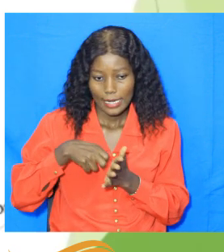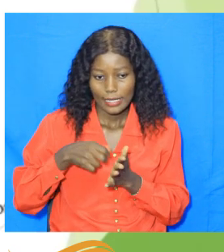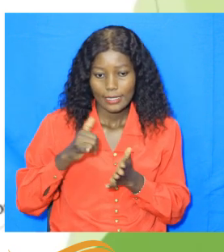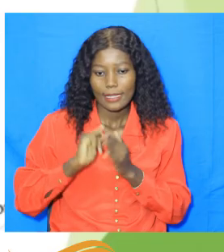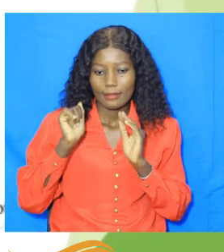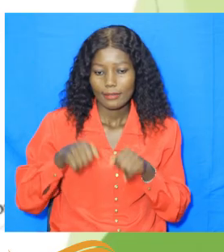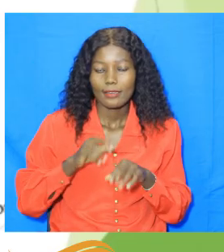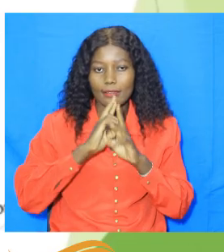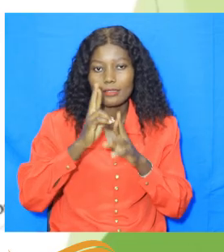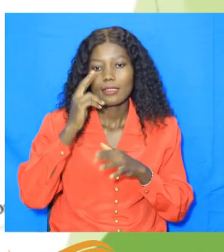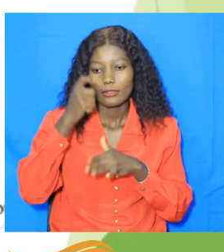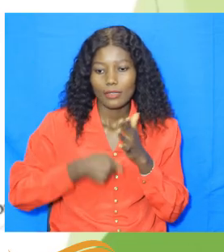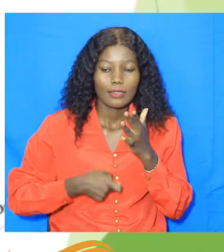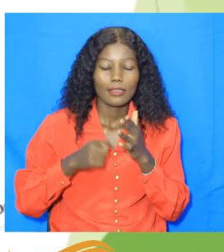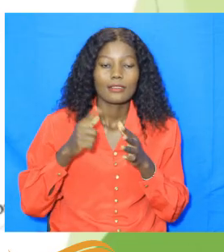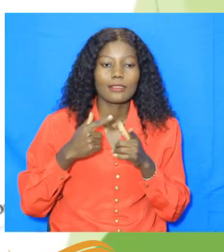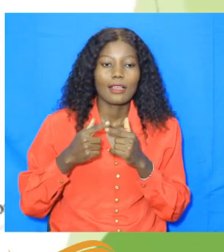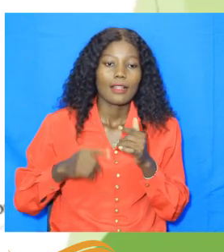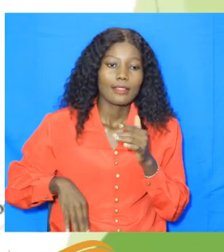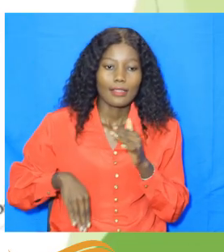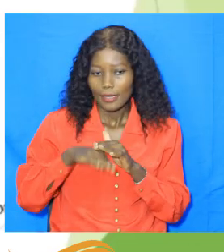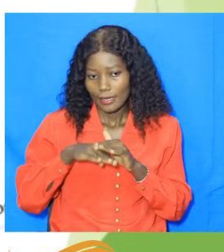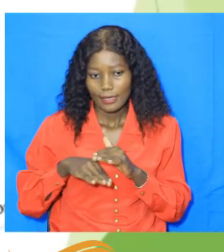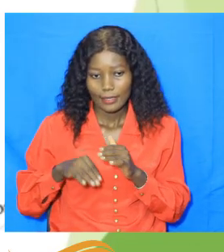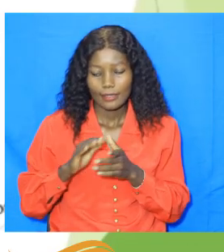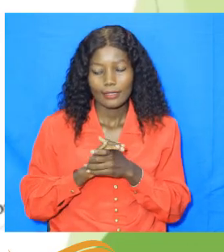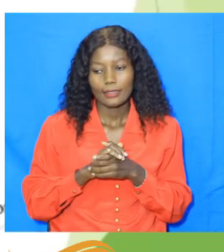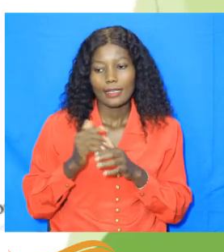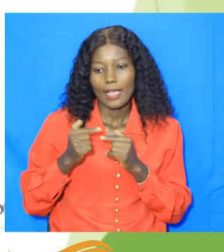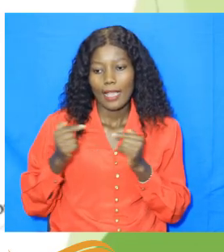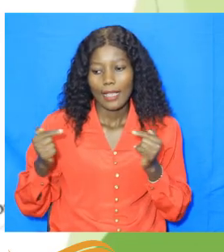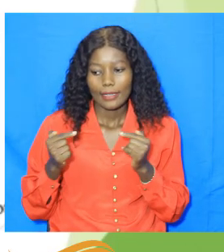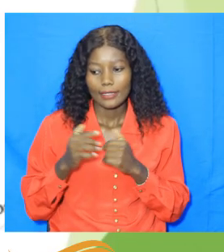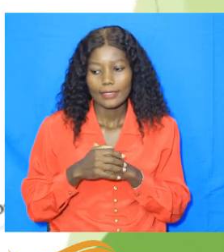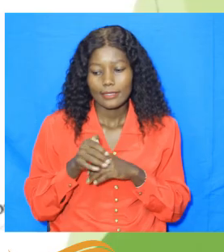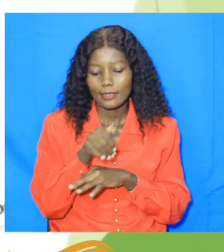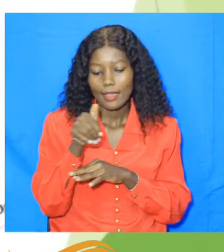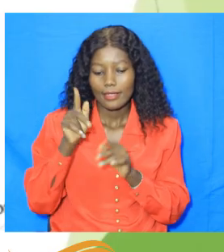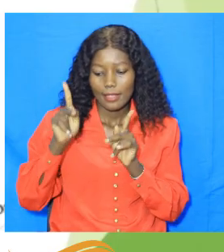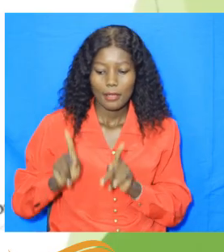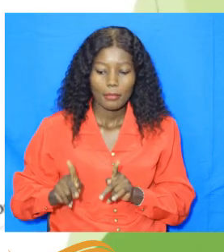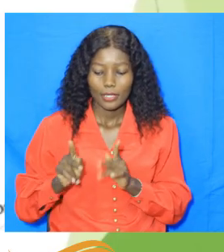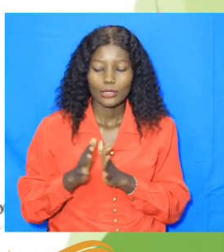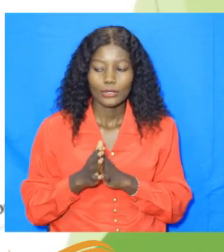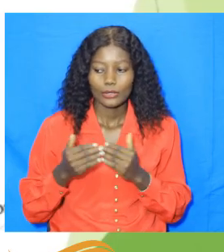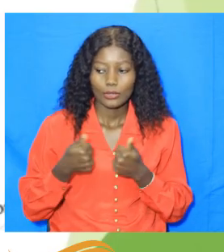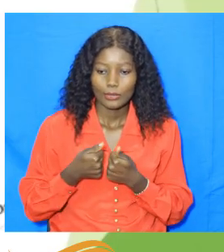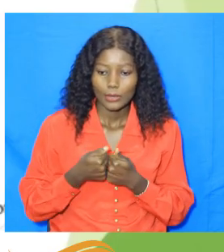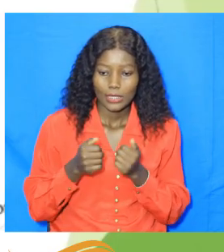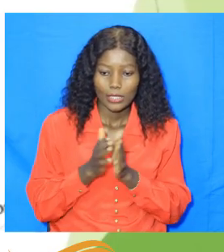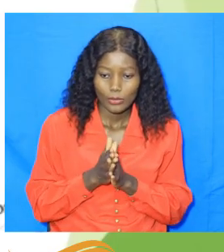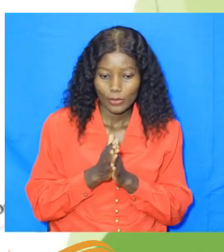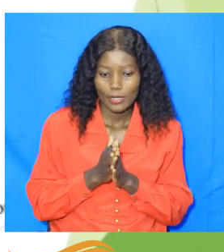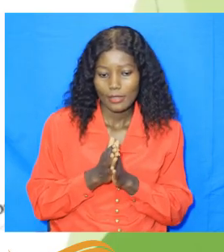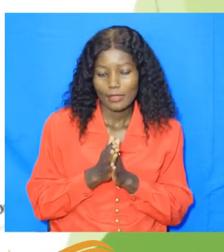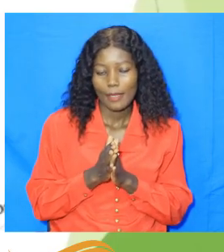a penalty. Then kicking techniques against a downed opponent who is lying flat on the